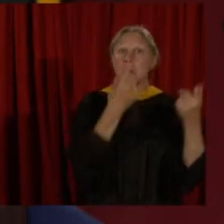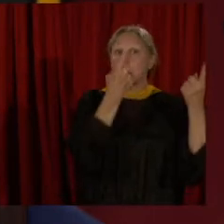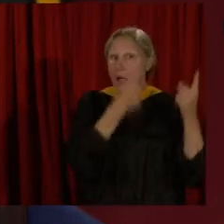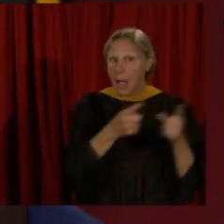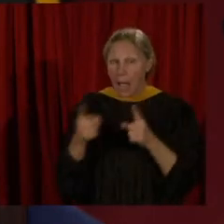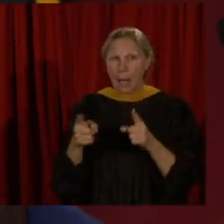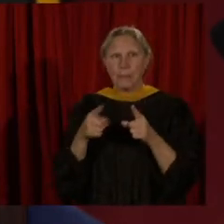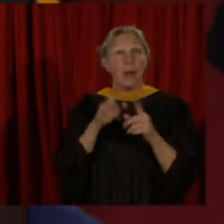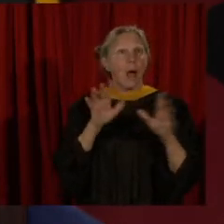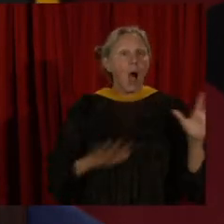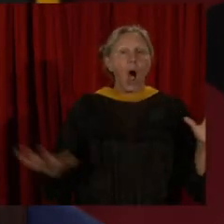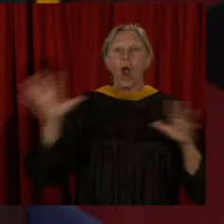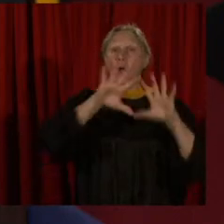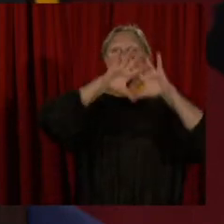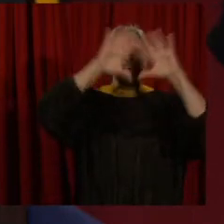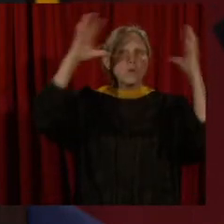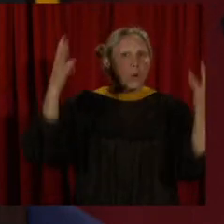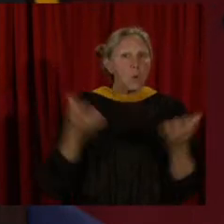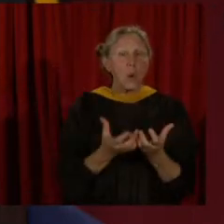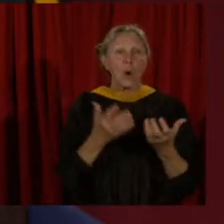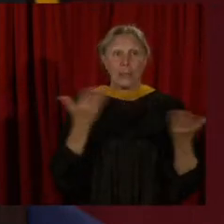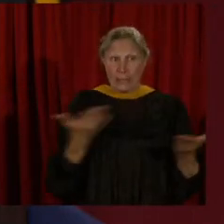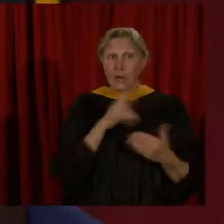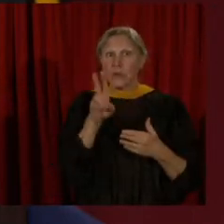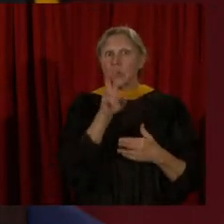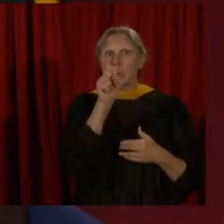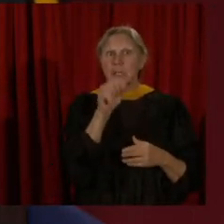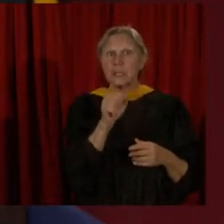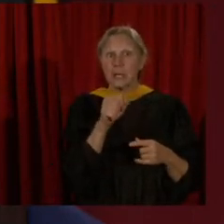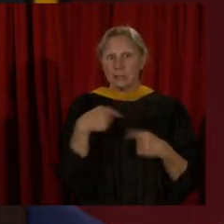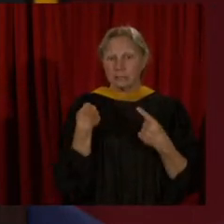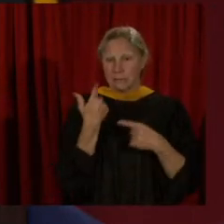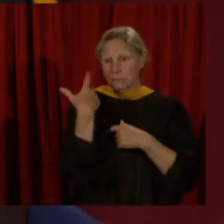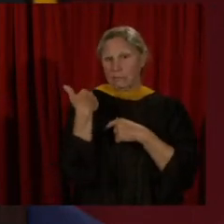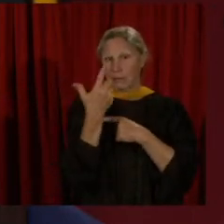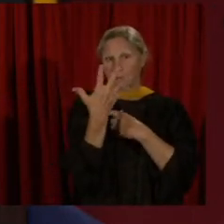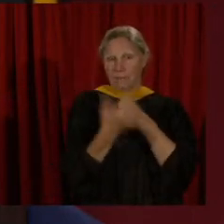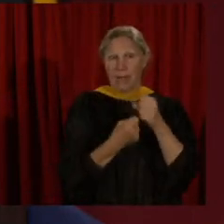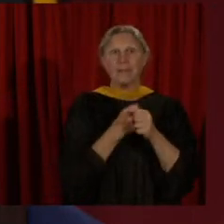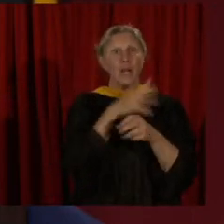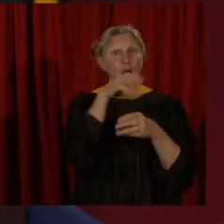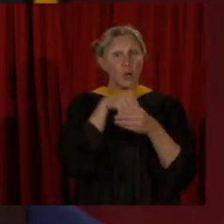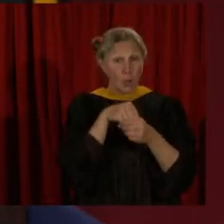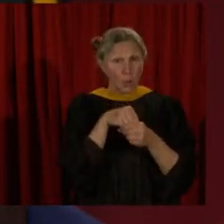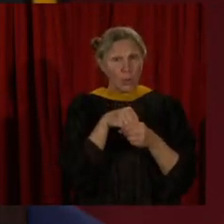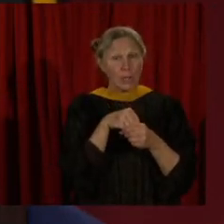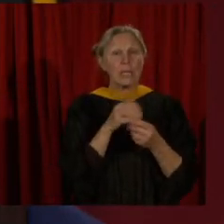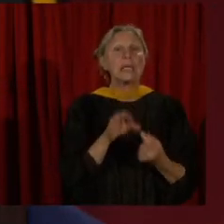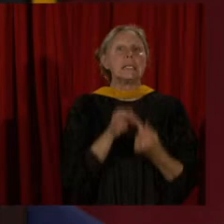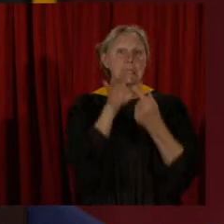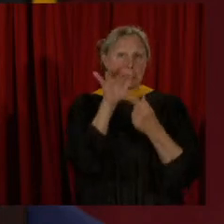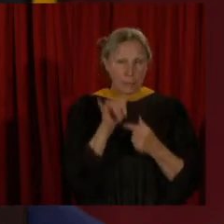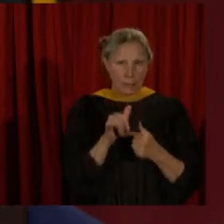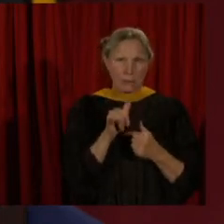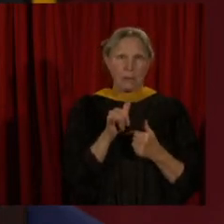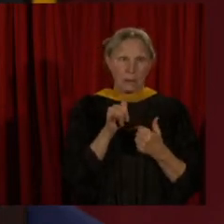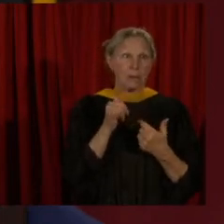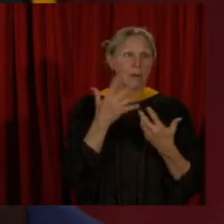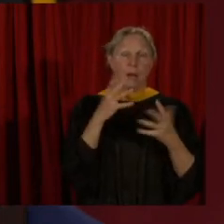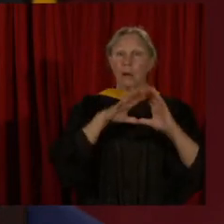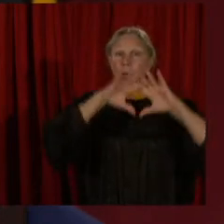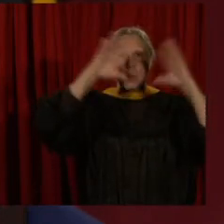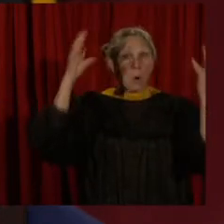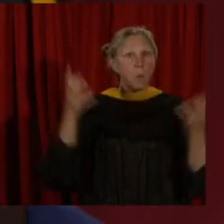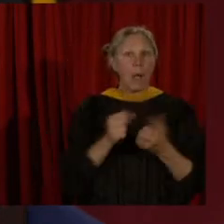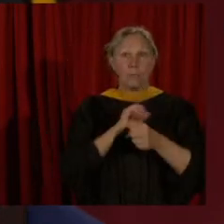in the world and our country since that time, including and especially a global pandemic and